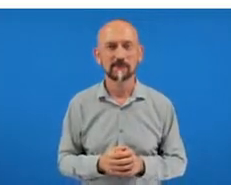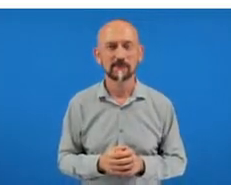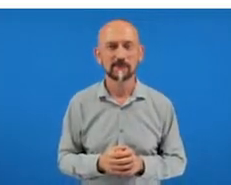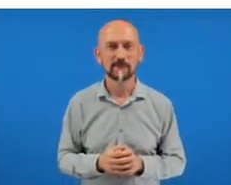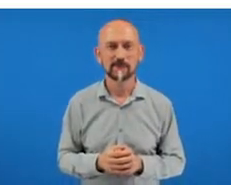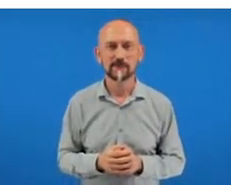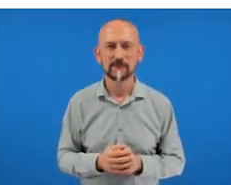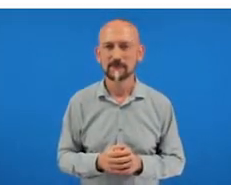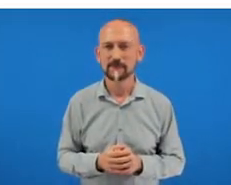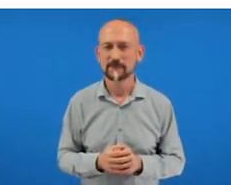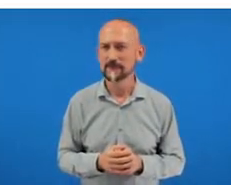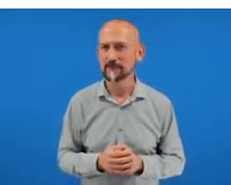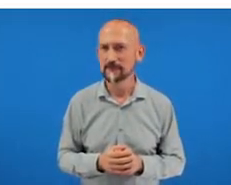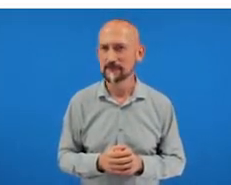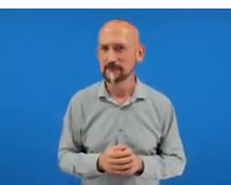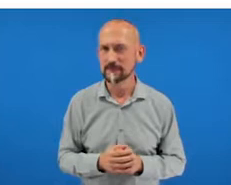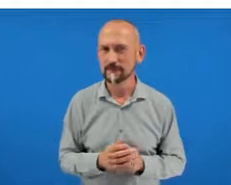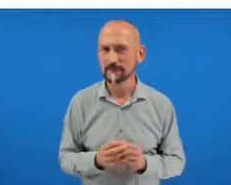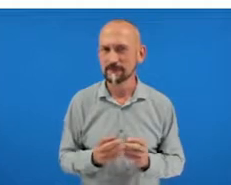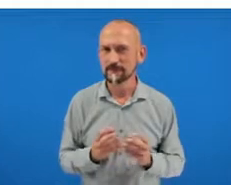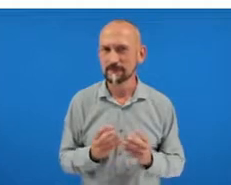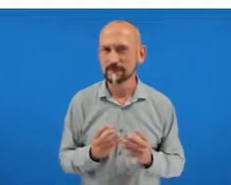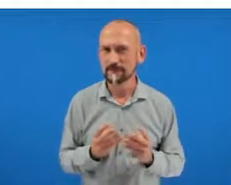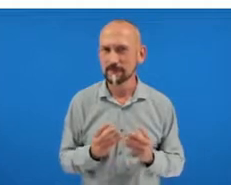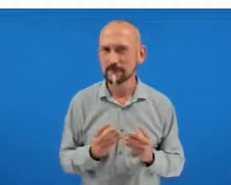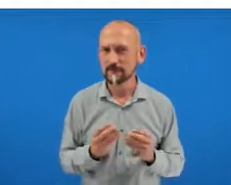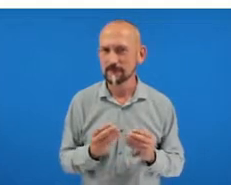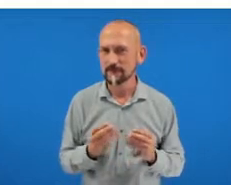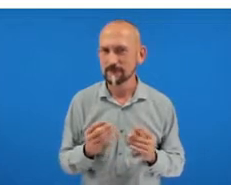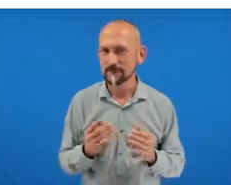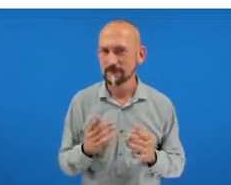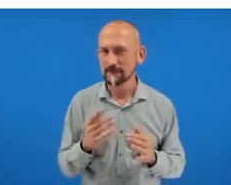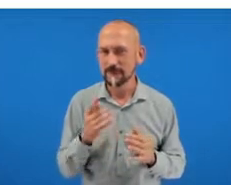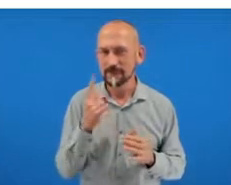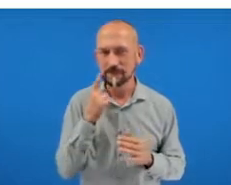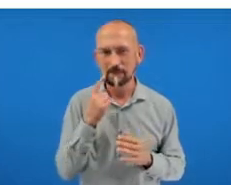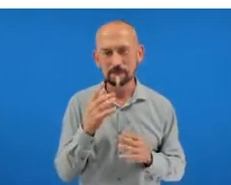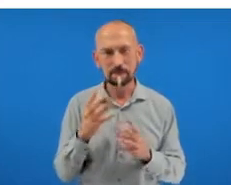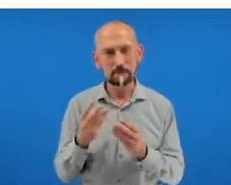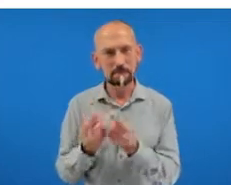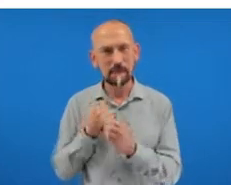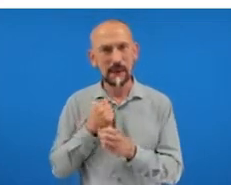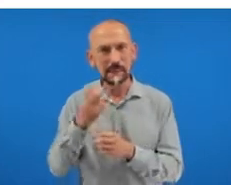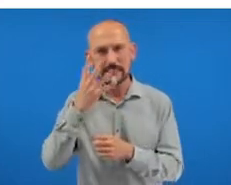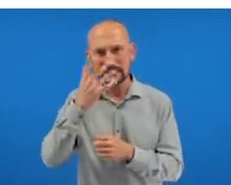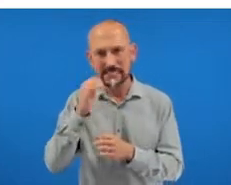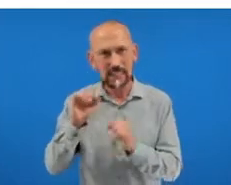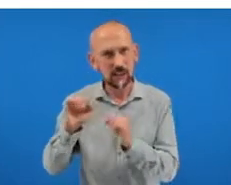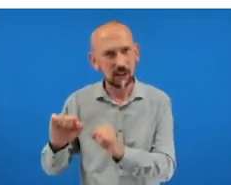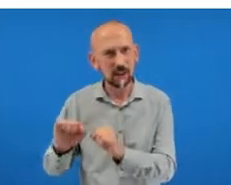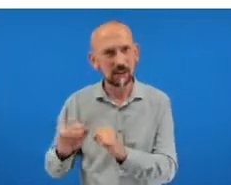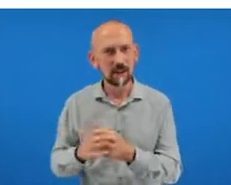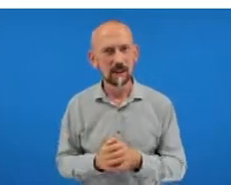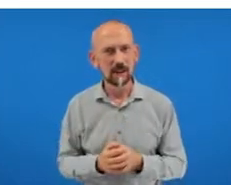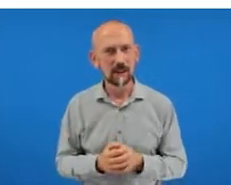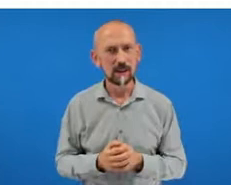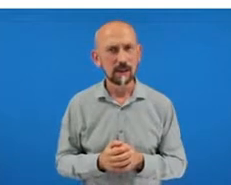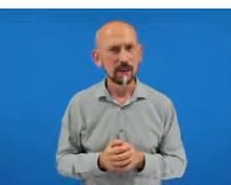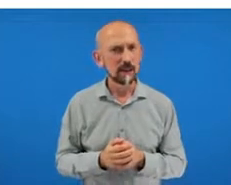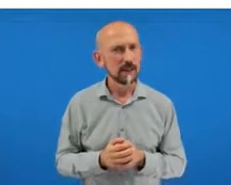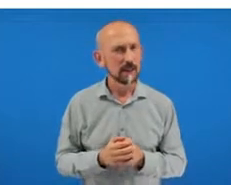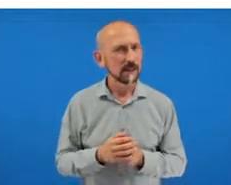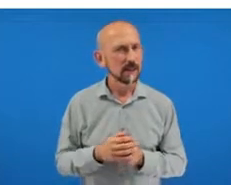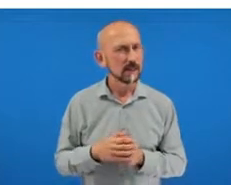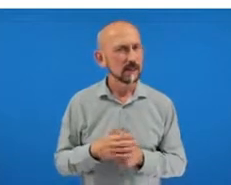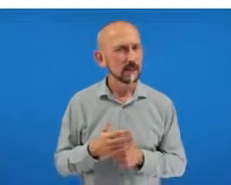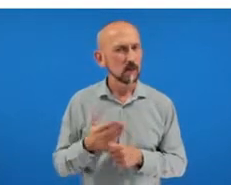Apologies all. I am at risk of blaming my teenager. So what I was saying before I was really cut off